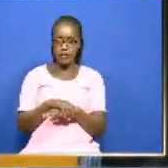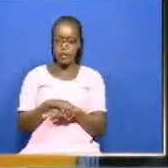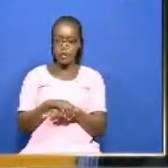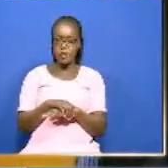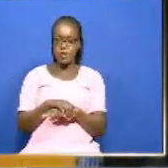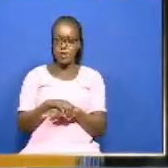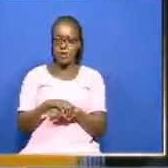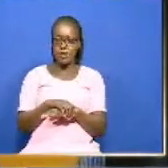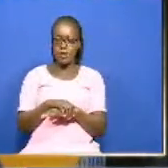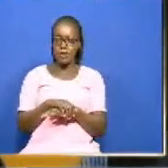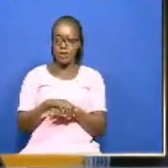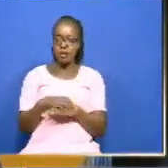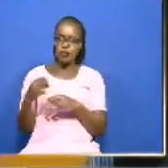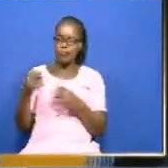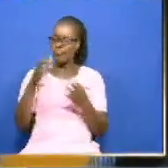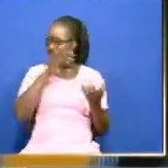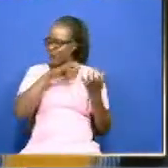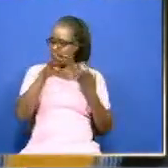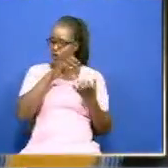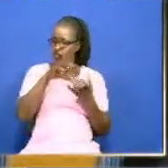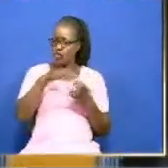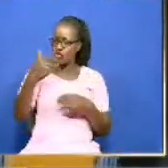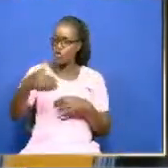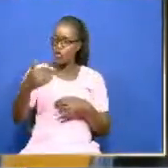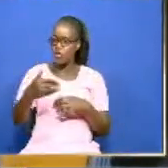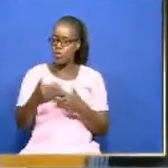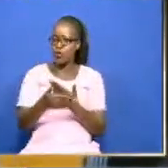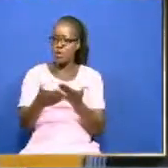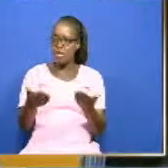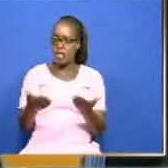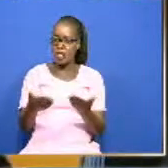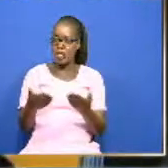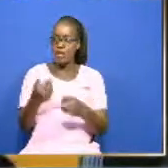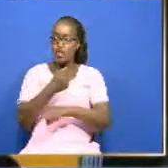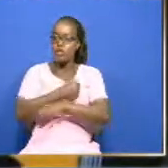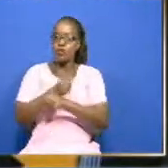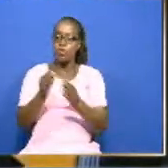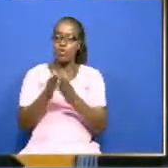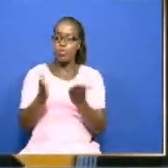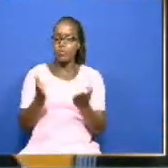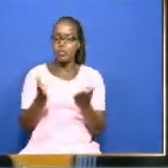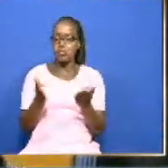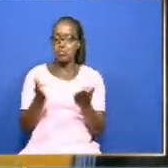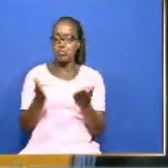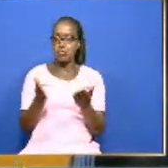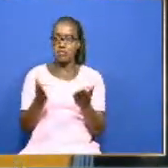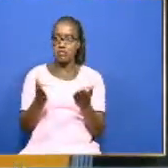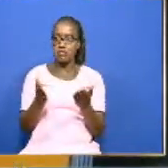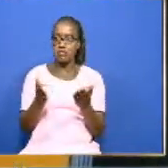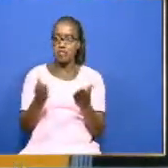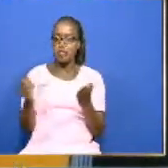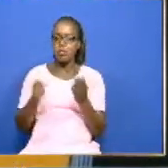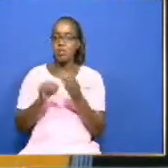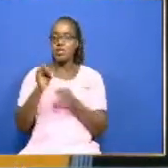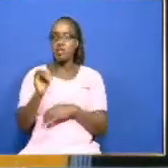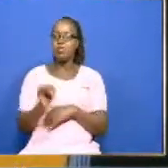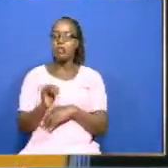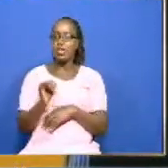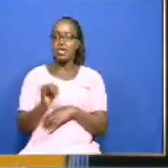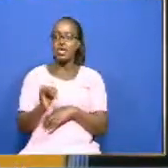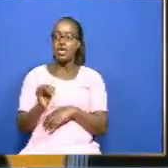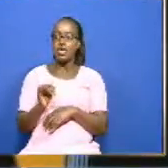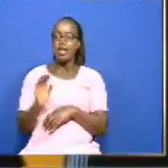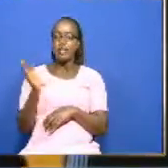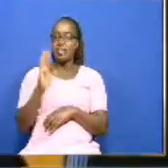The confusion that has always been attributed to schools opening in January should never have been